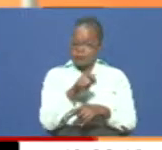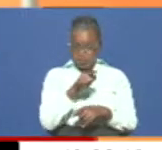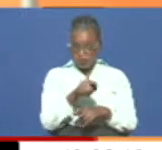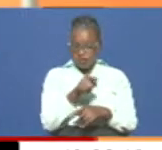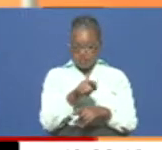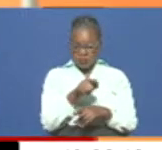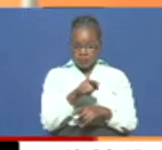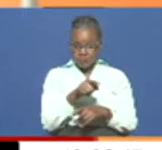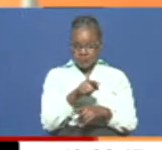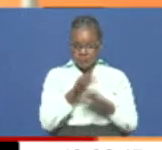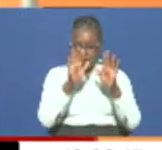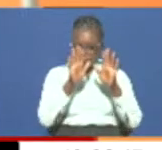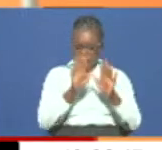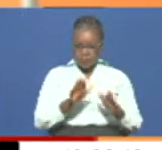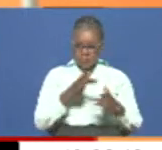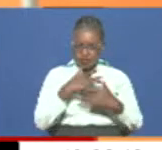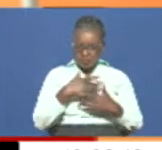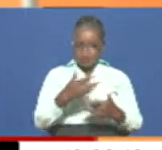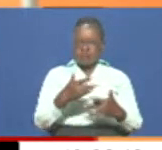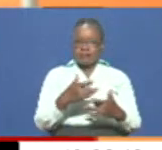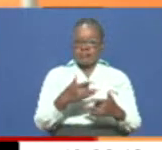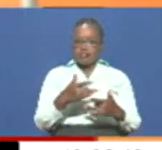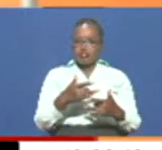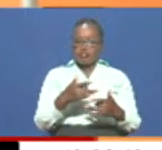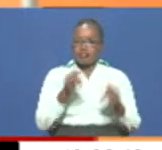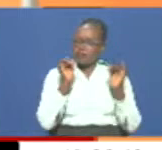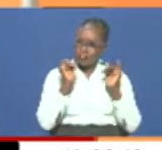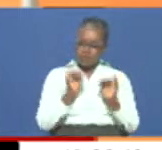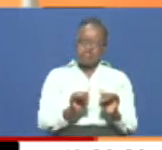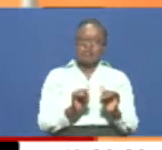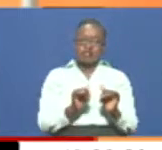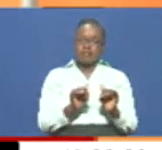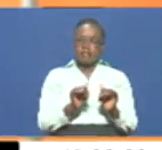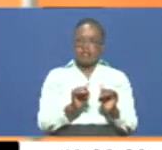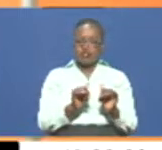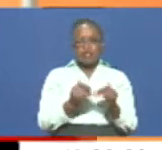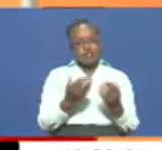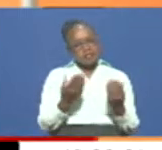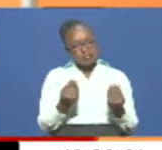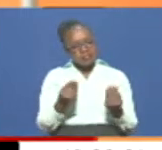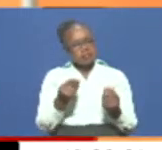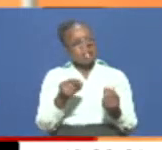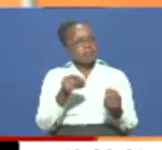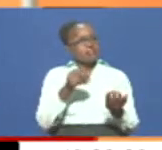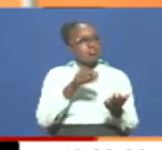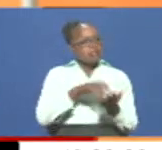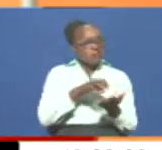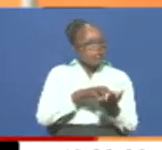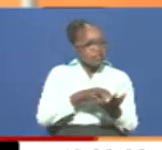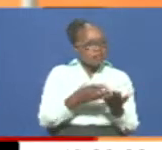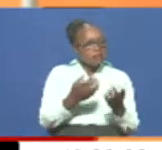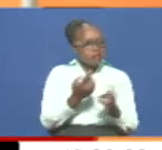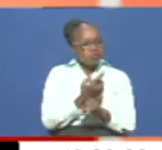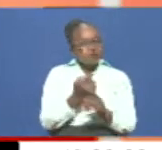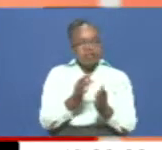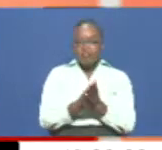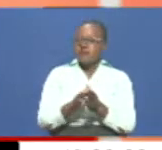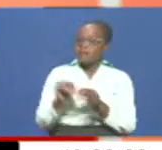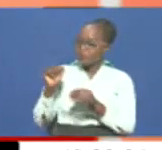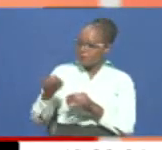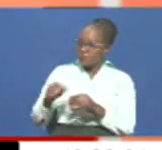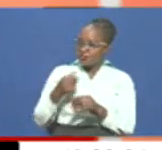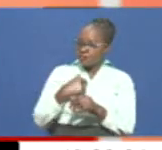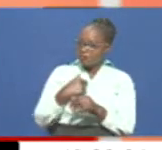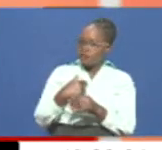Are you keen on, you know, remaining in office? And if so, same position or a different position? Yes, I'll be offering myself to serve the